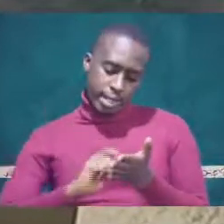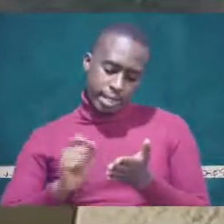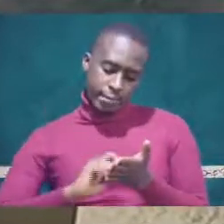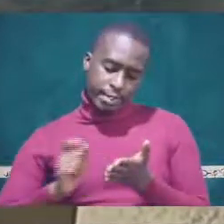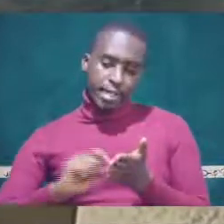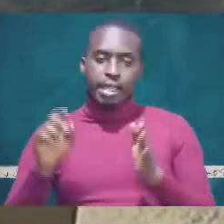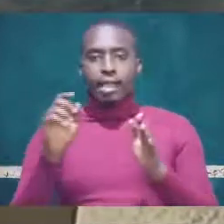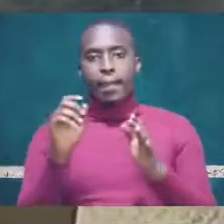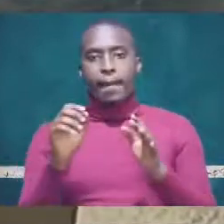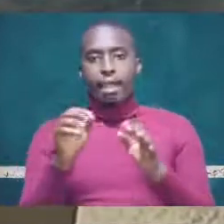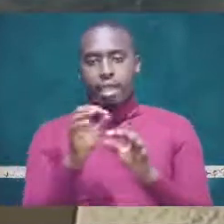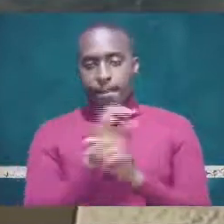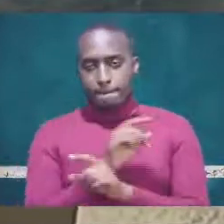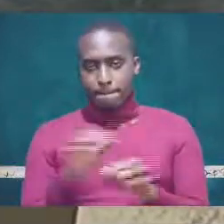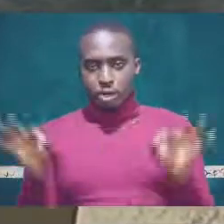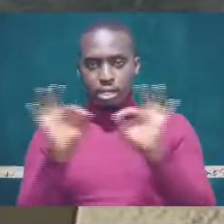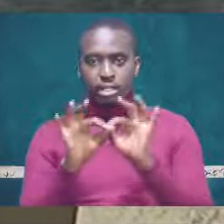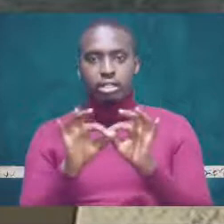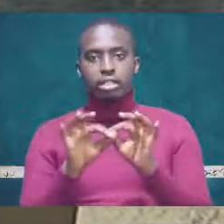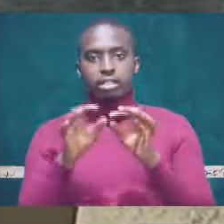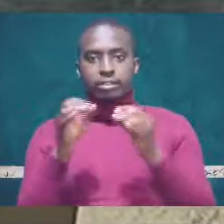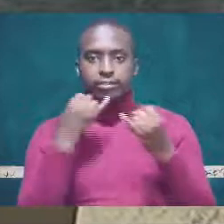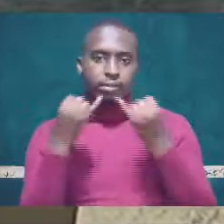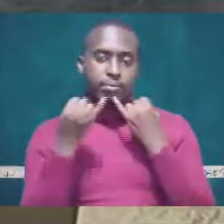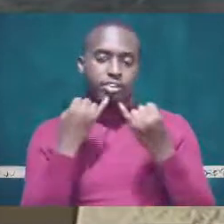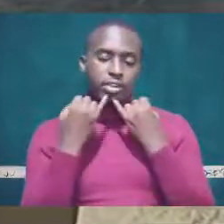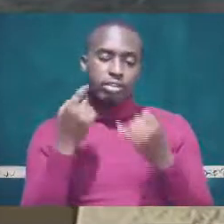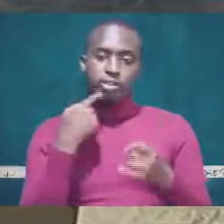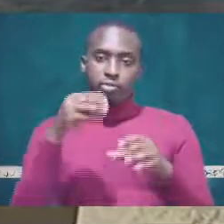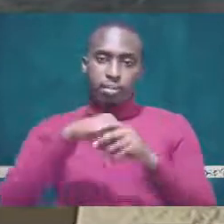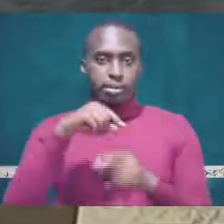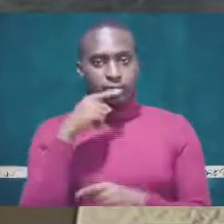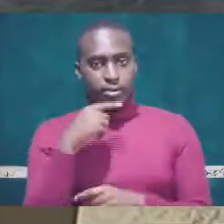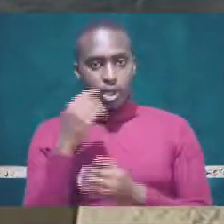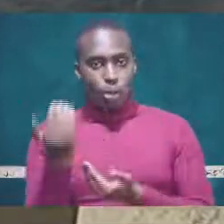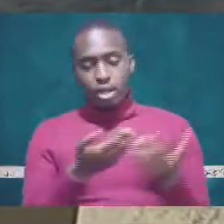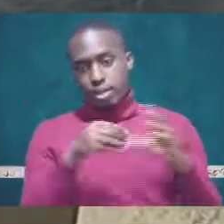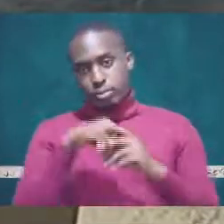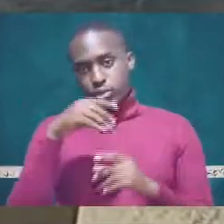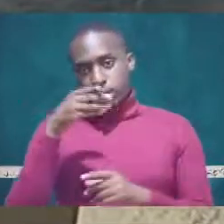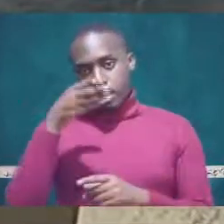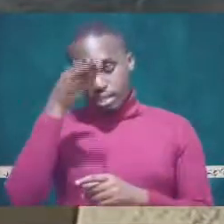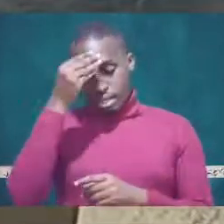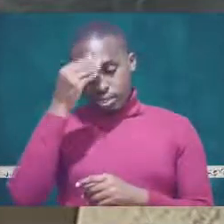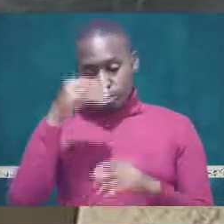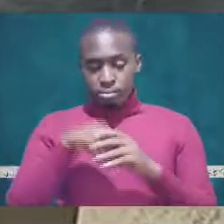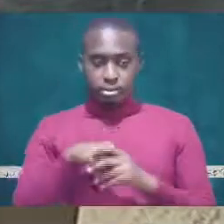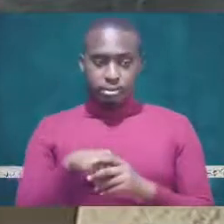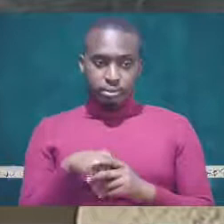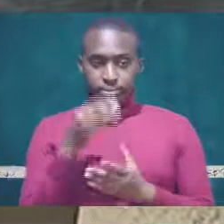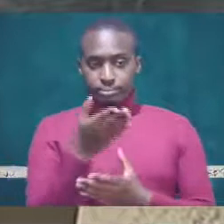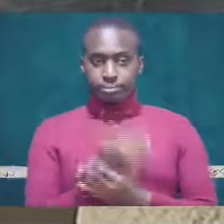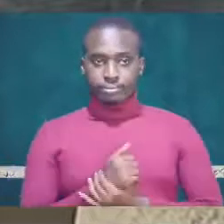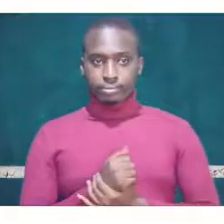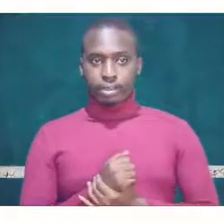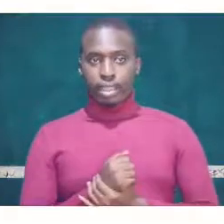the important concept and even words that I'm going to be mentioning in the lesson. So student, welcome to the lesson of the lymphatic system. So the